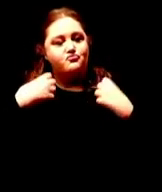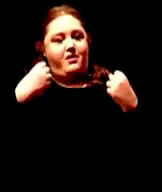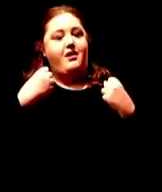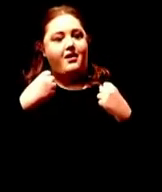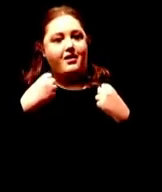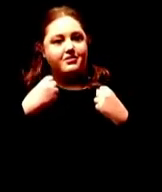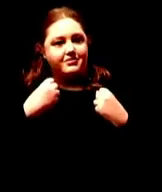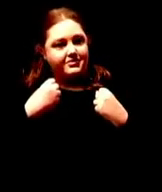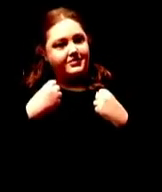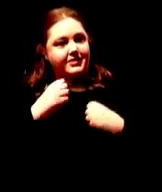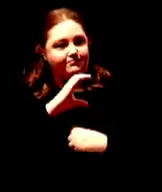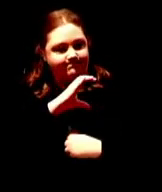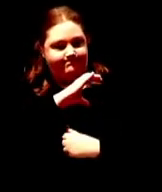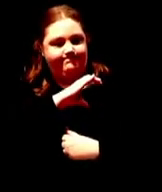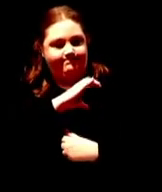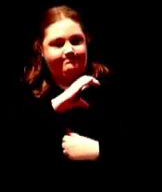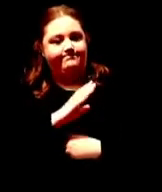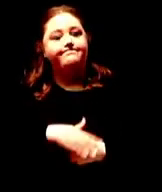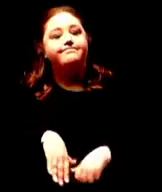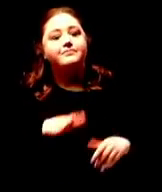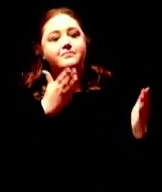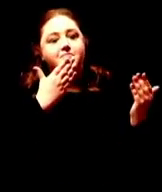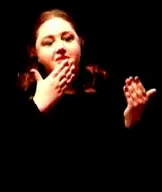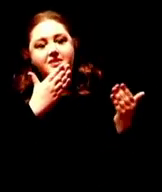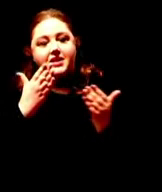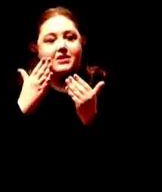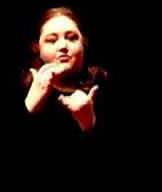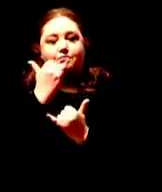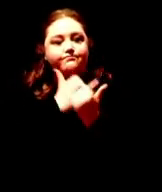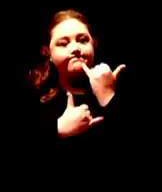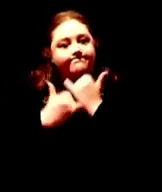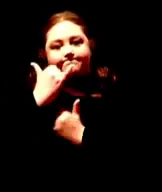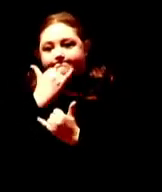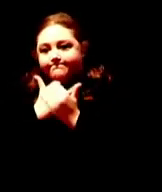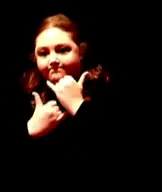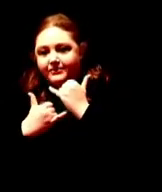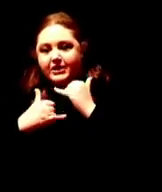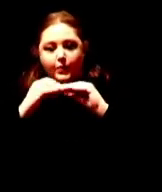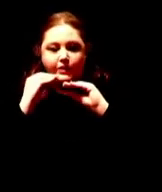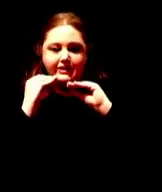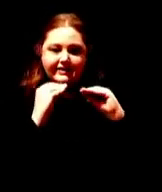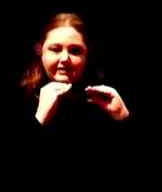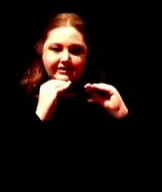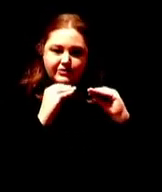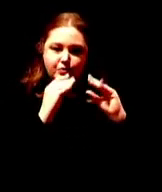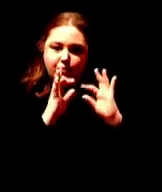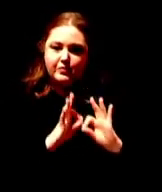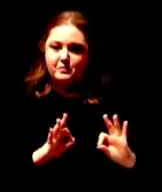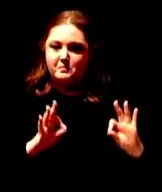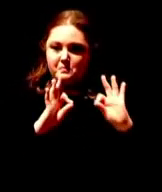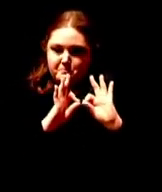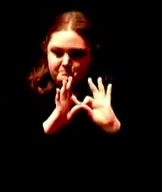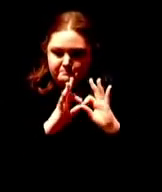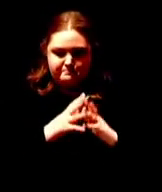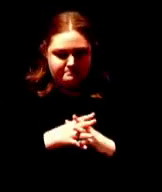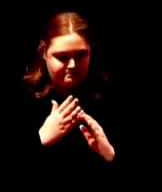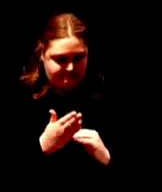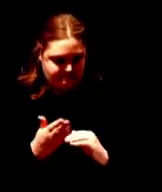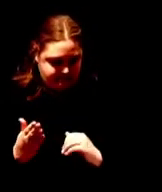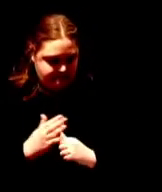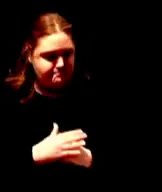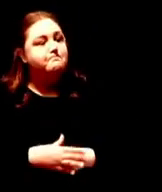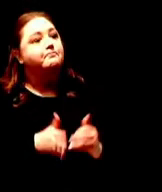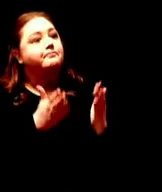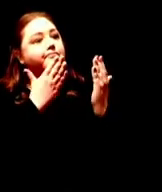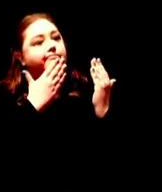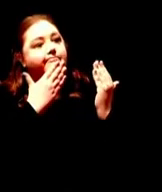and character. Be thankful for your mistakes. They will teach you valuable lessons. Be thankful